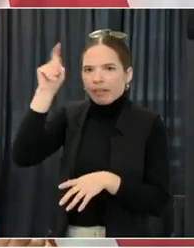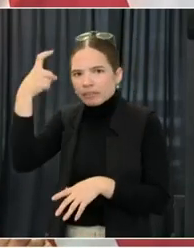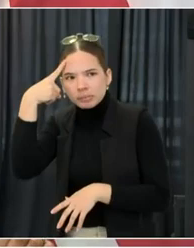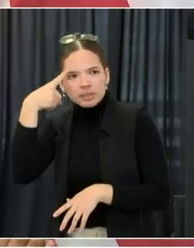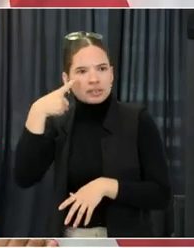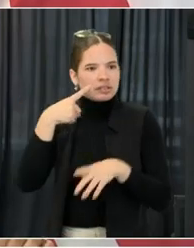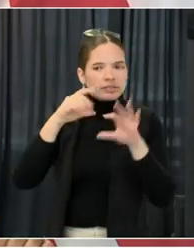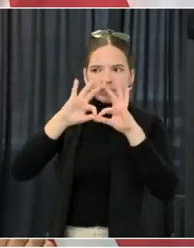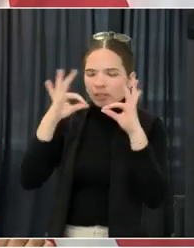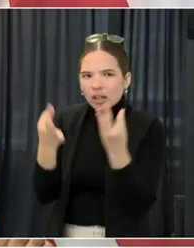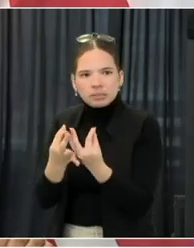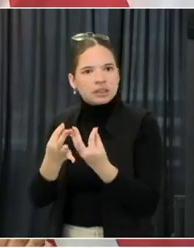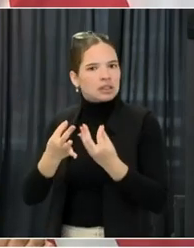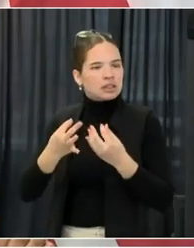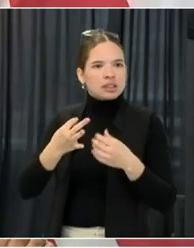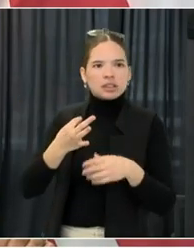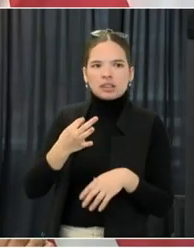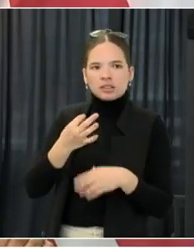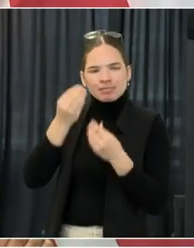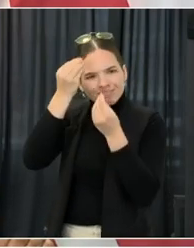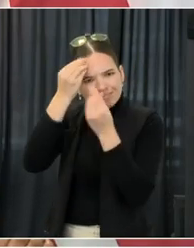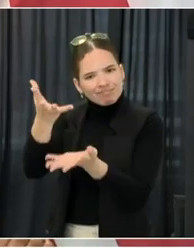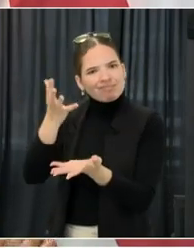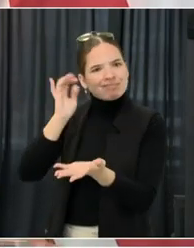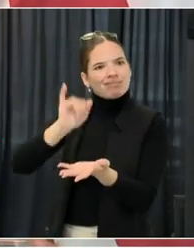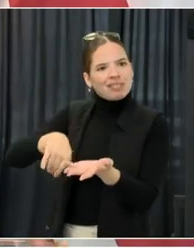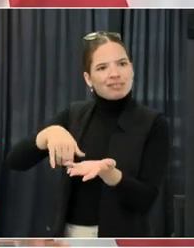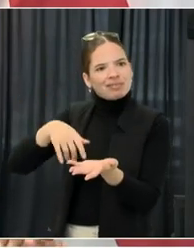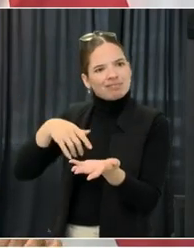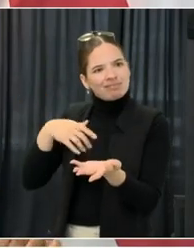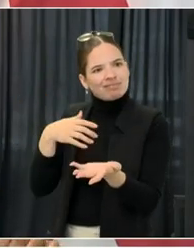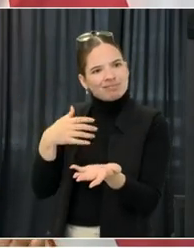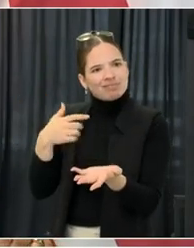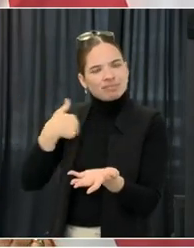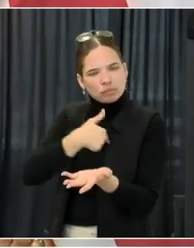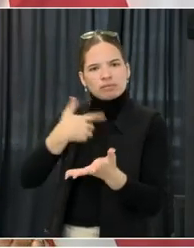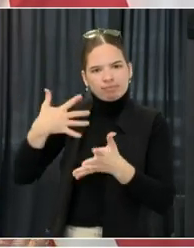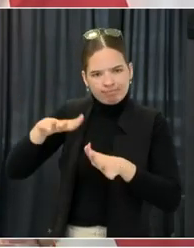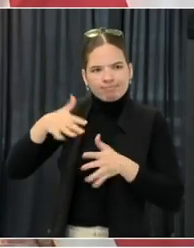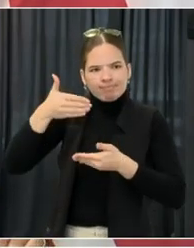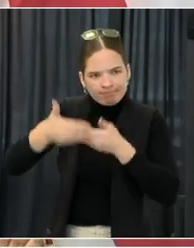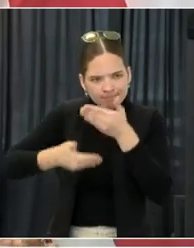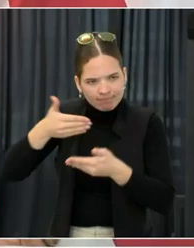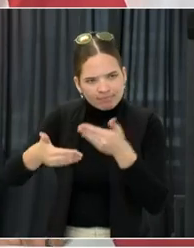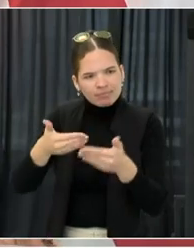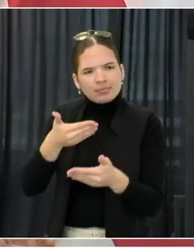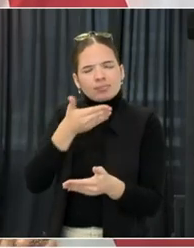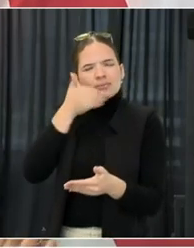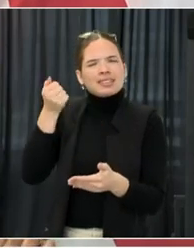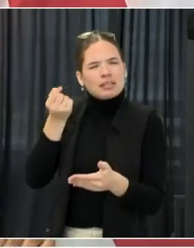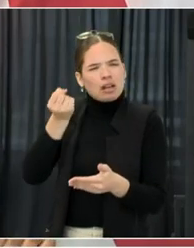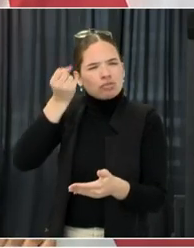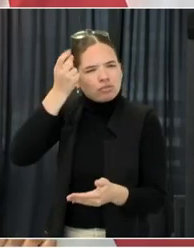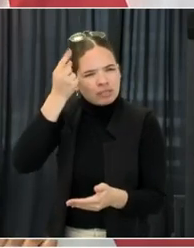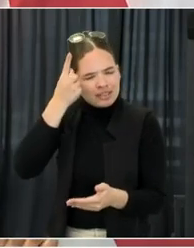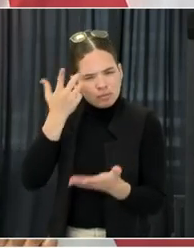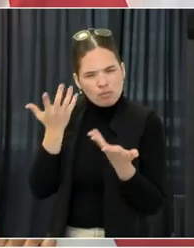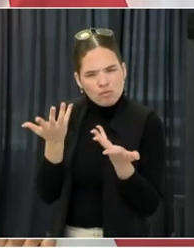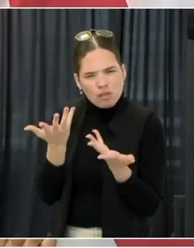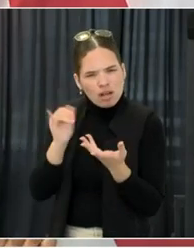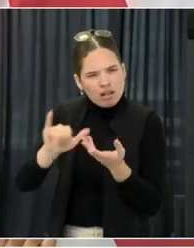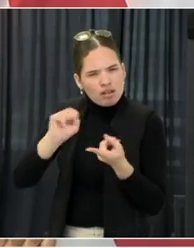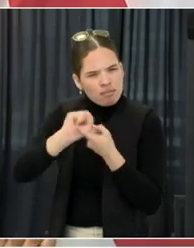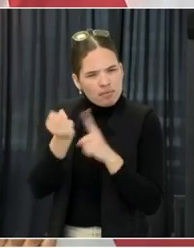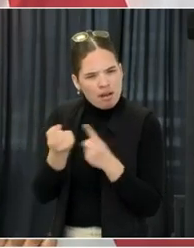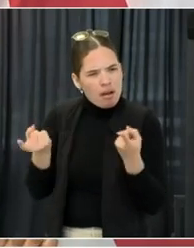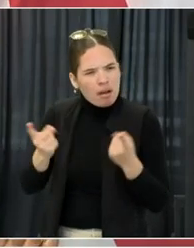progress and getting closer to having a better understanding of what happened. I want to thank community members who have come forward with video. That has been very helpful in